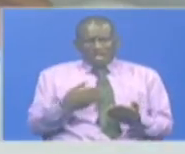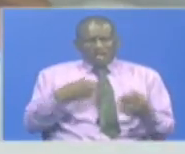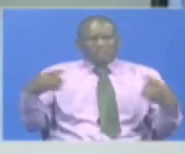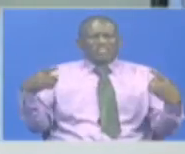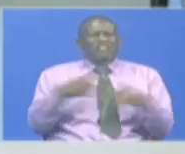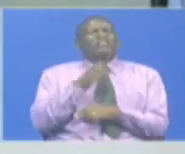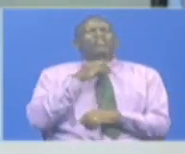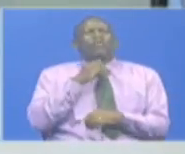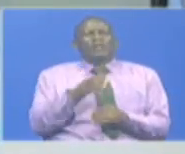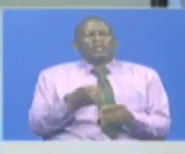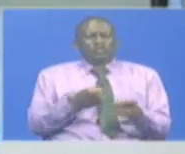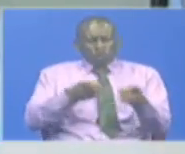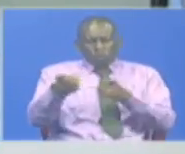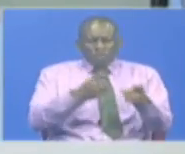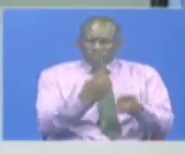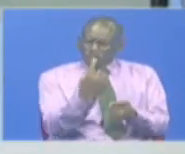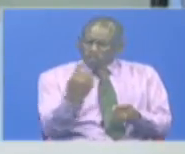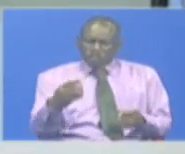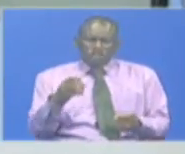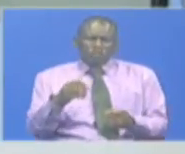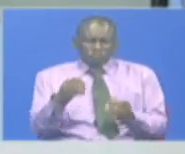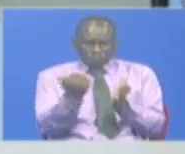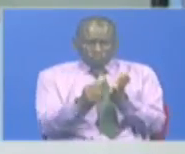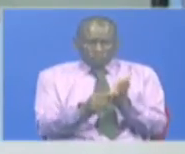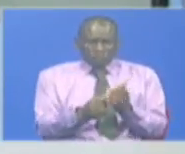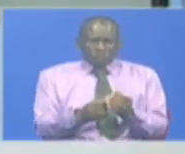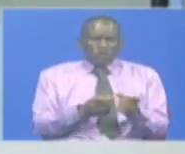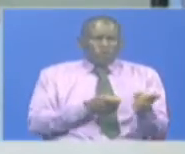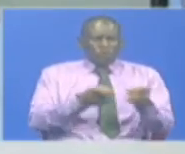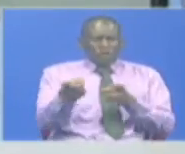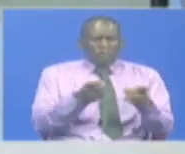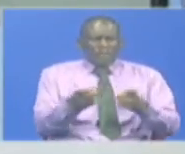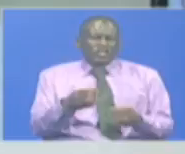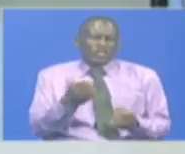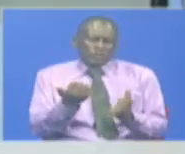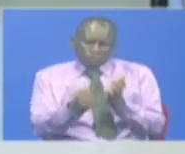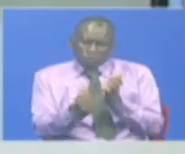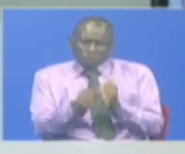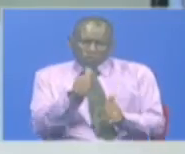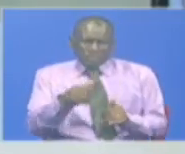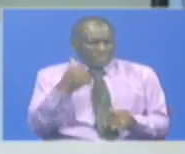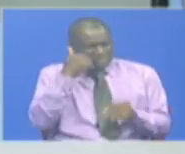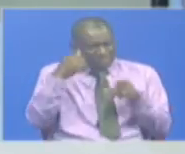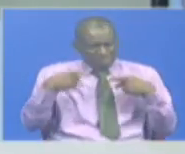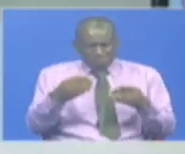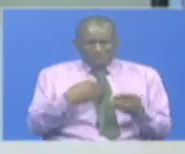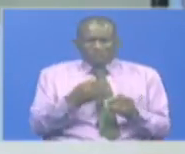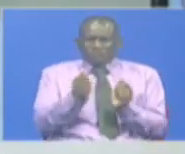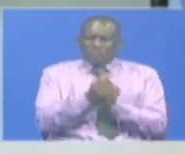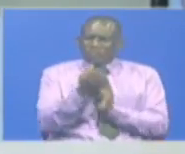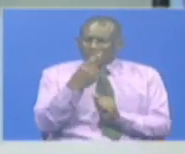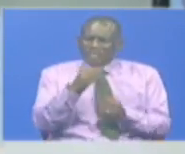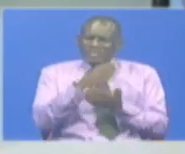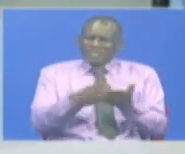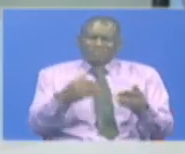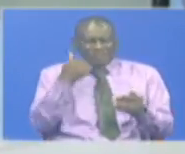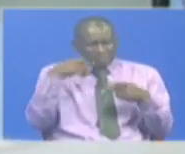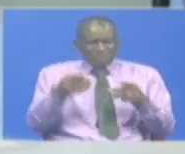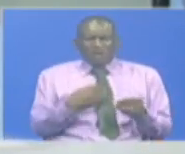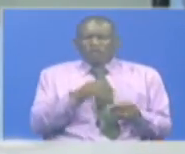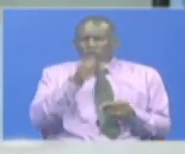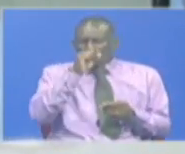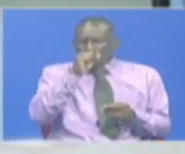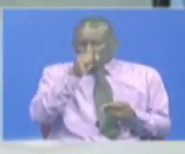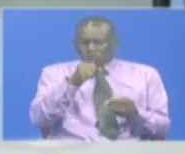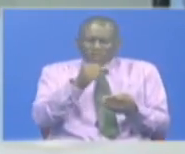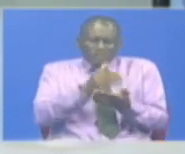so we manage each complaint according. I mean, we manage the complaint with the medication. Some just come with cough, most of them are